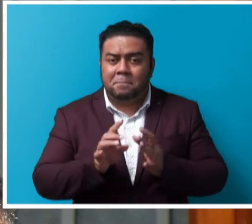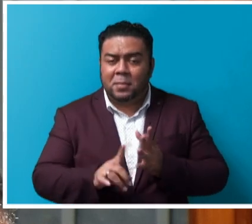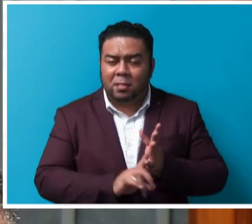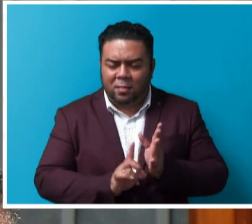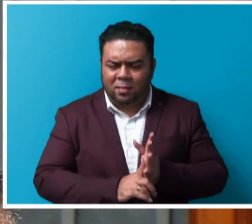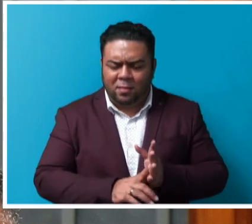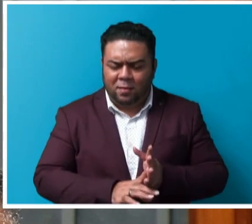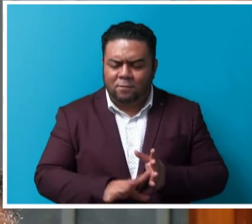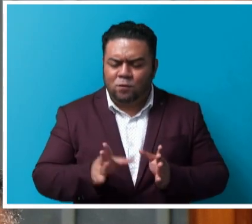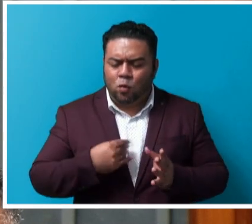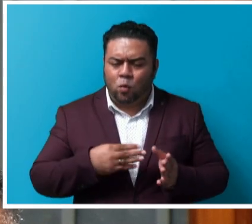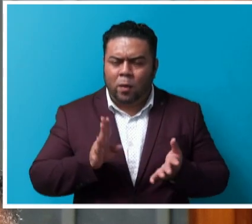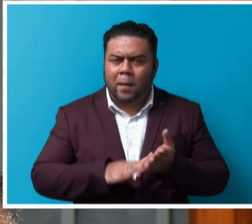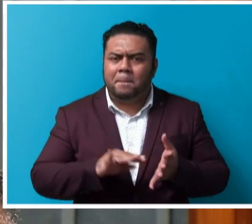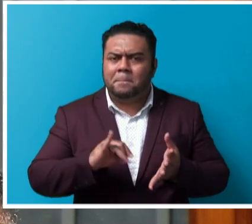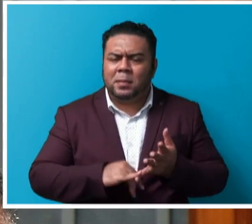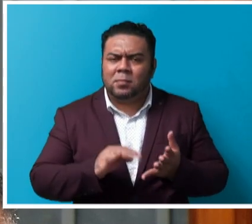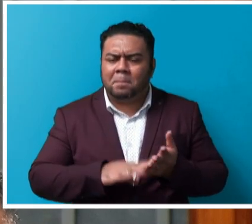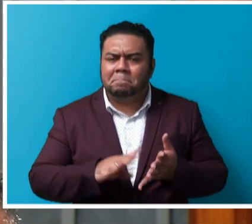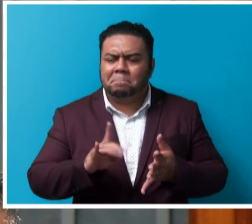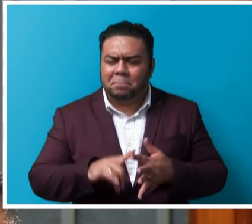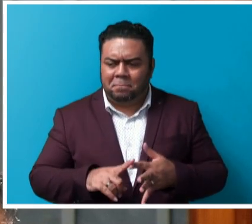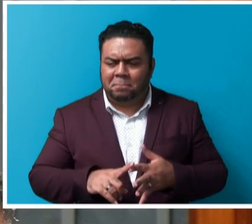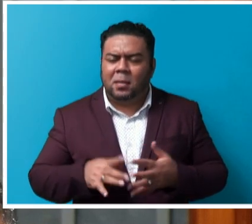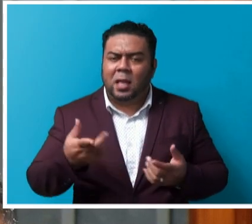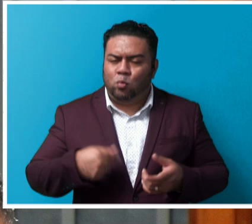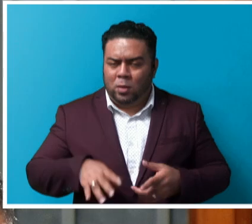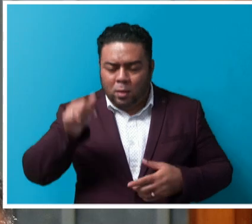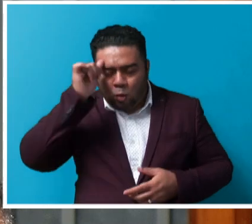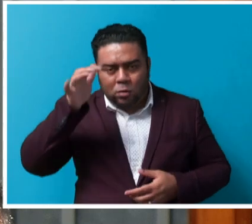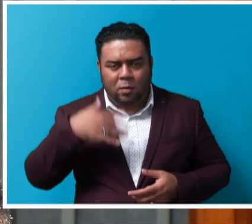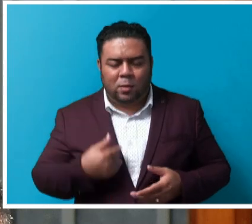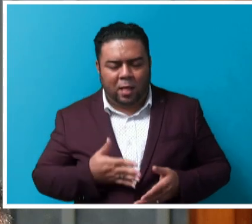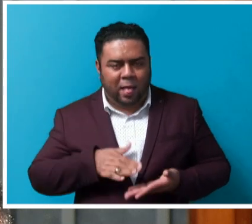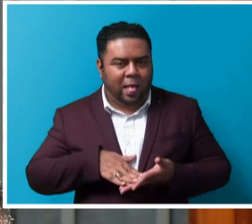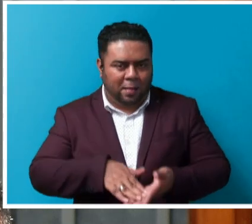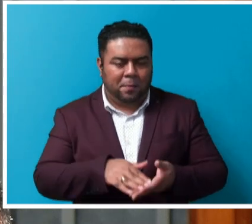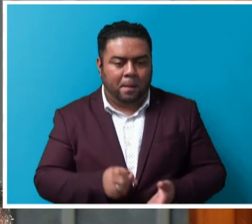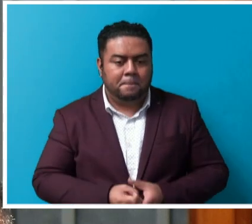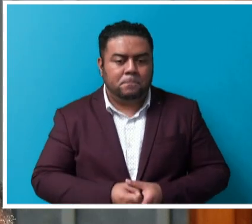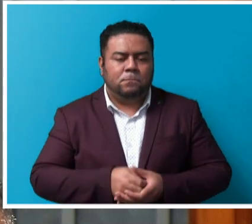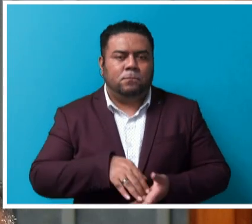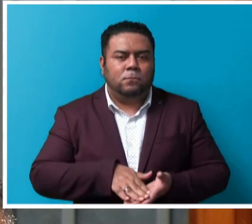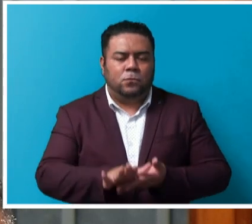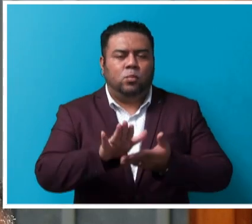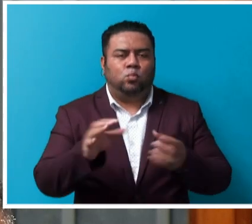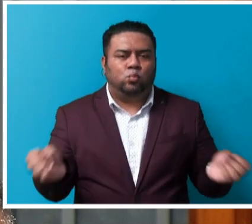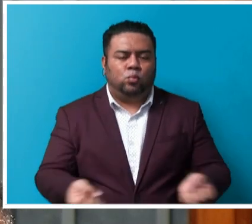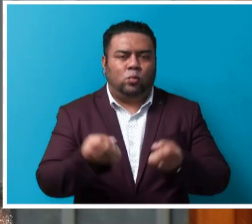and medium enterprise is acknowledged, and I believe it will help boost operation for eligible resource